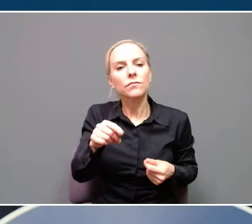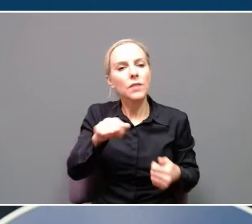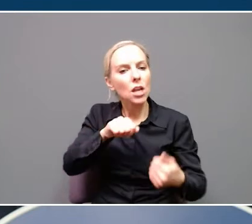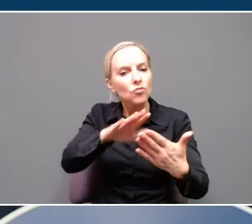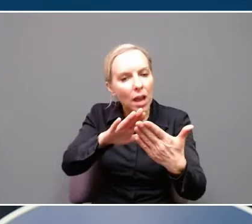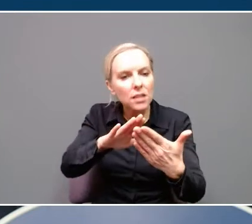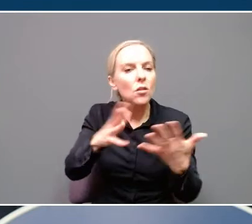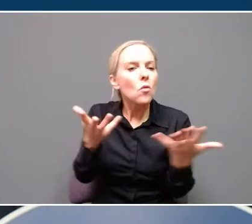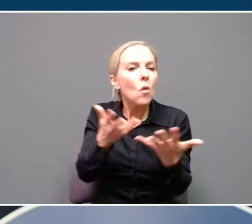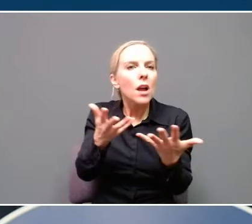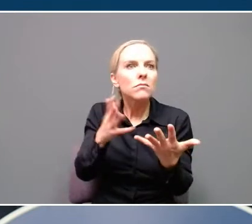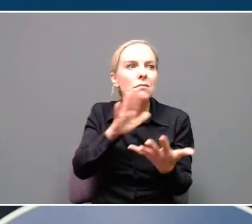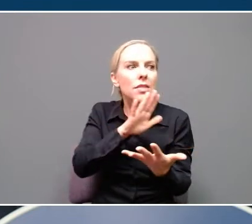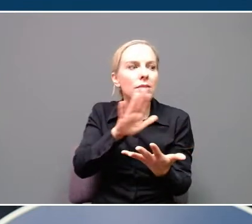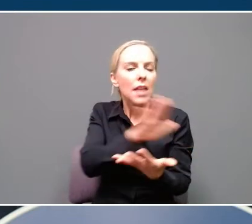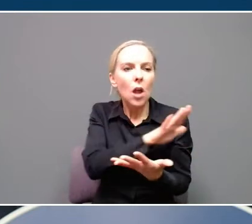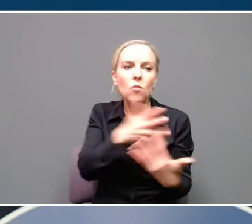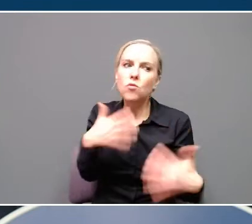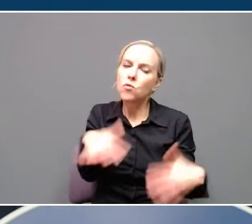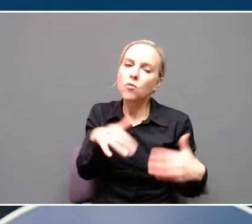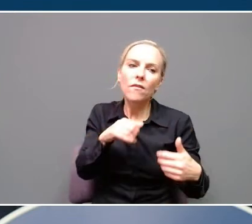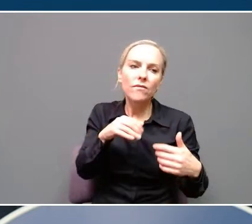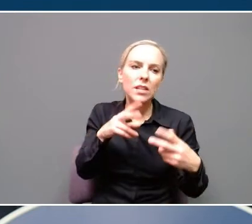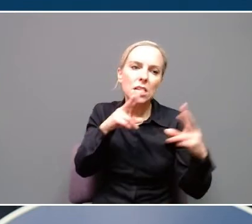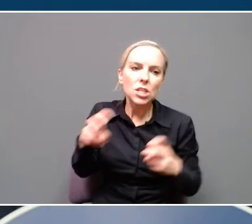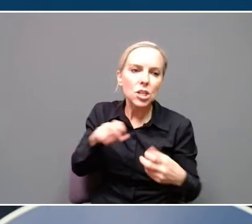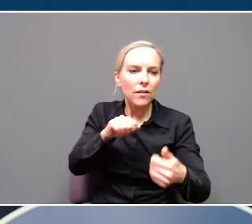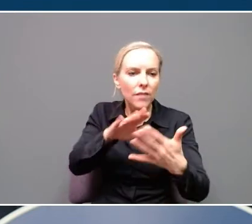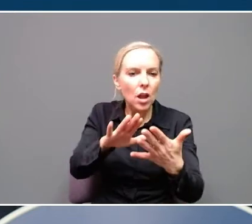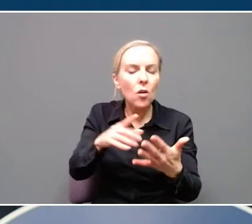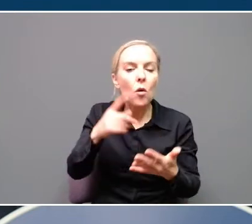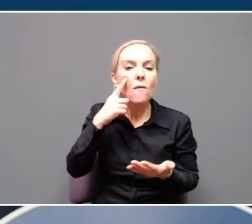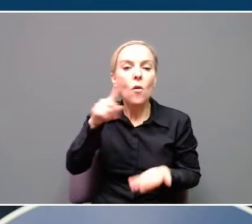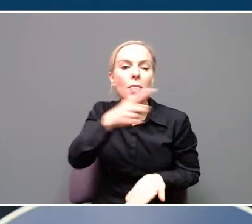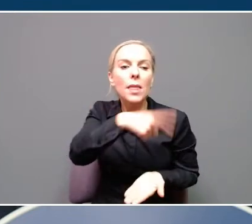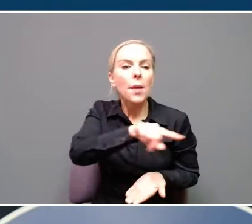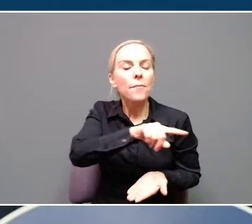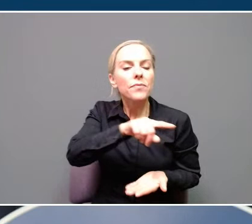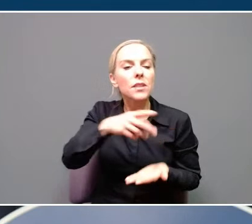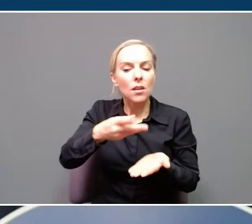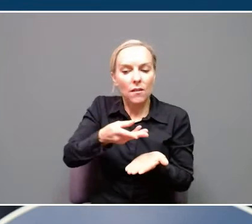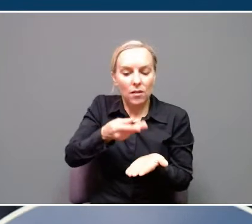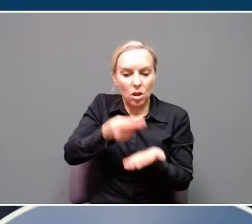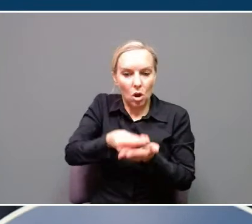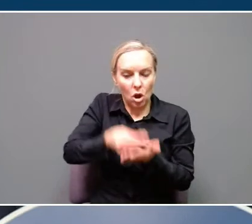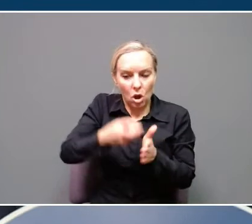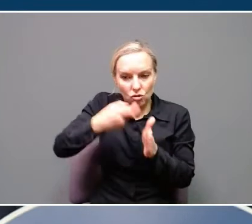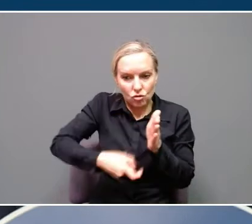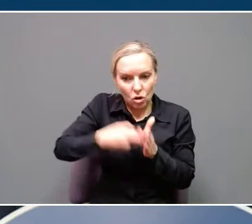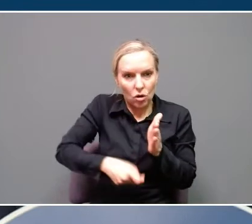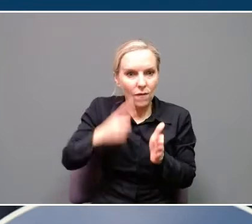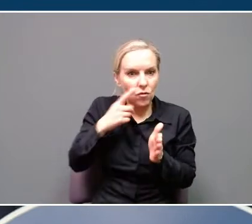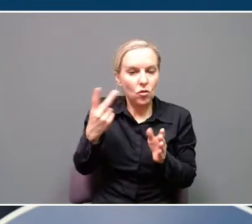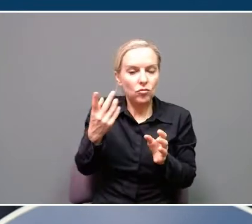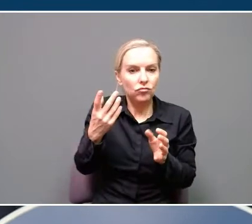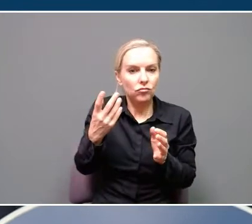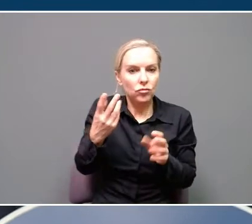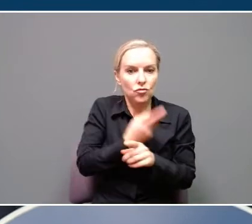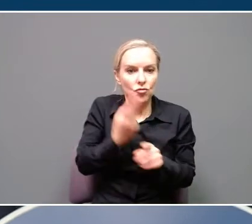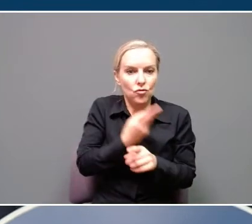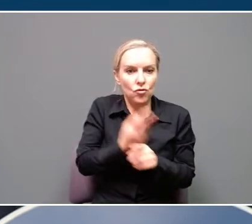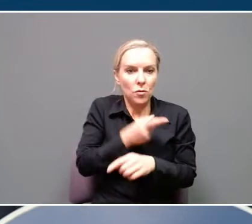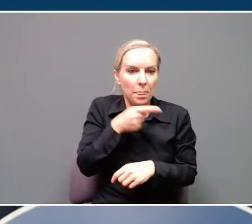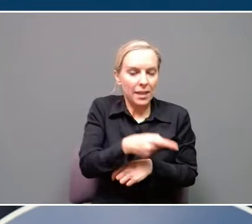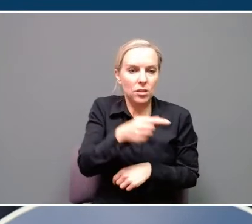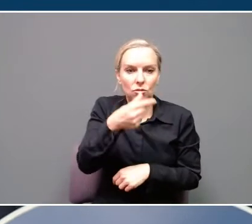they were facing. And for them, what it's going to mean is additional costs for everybody who used this granary over and above inflation.